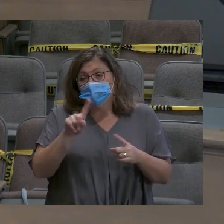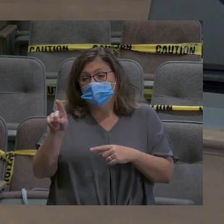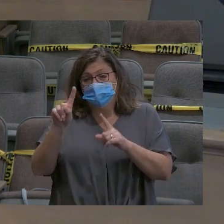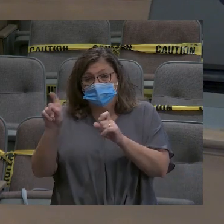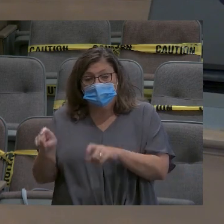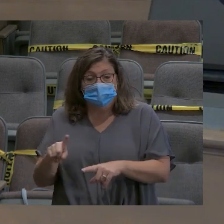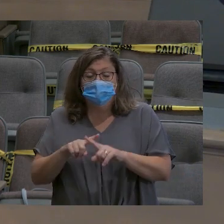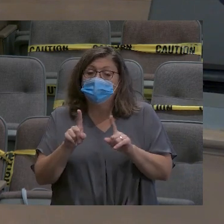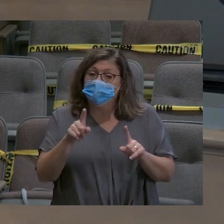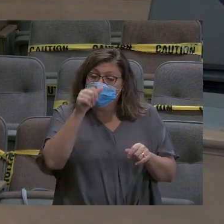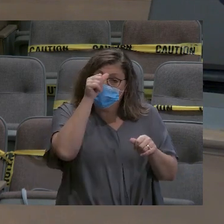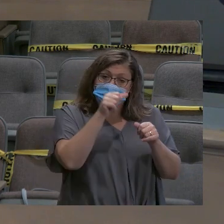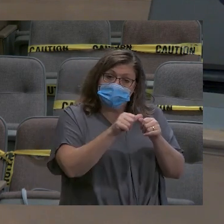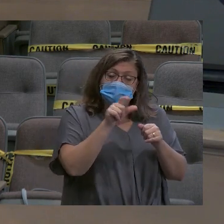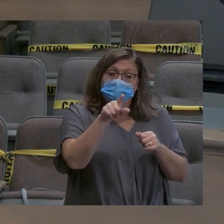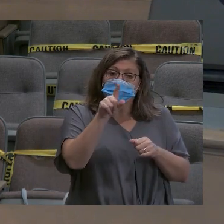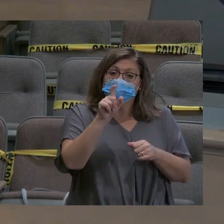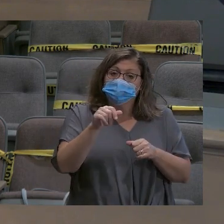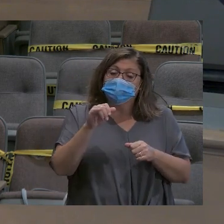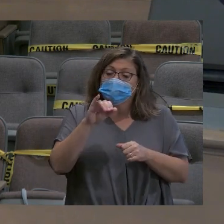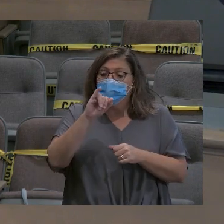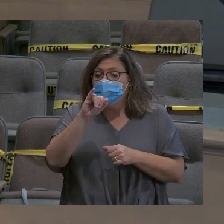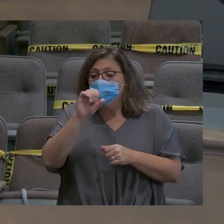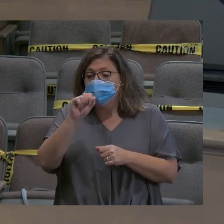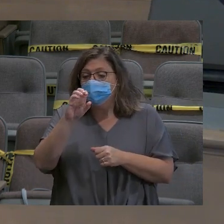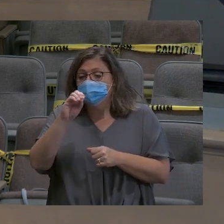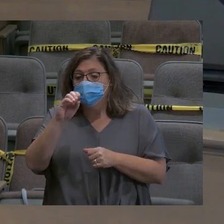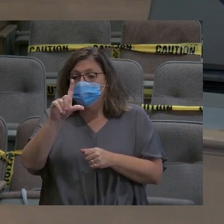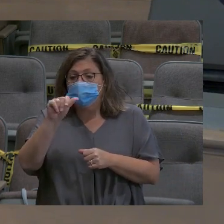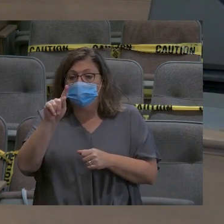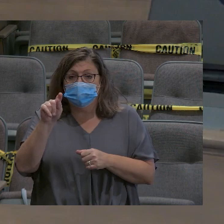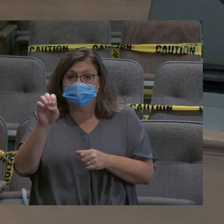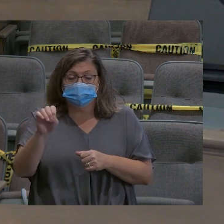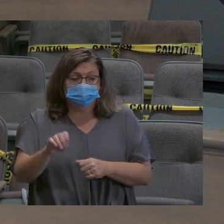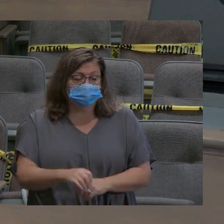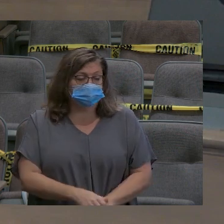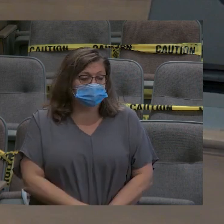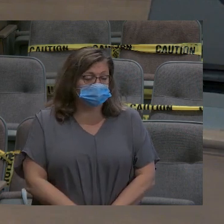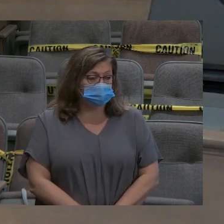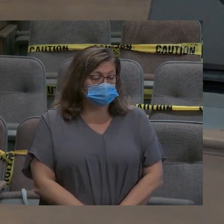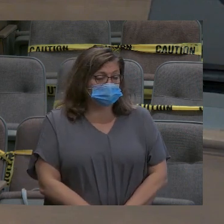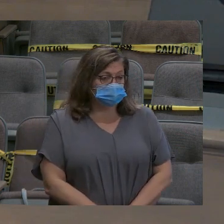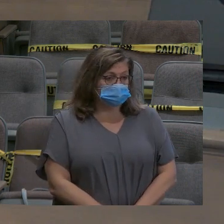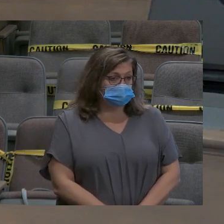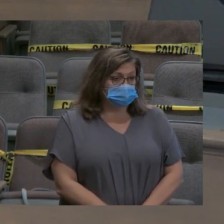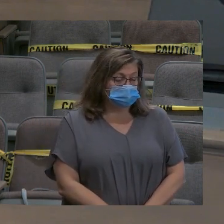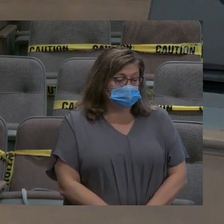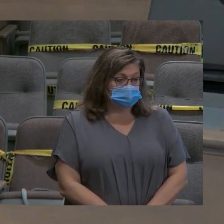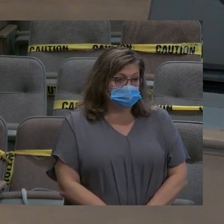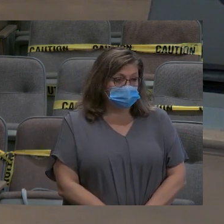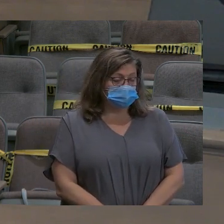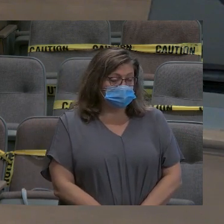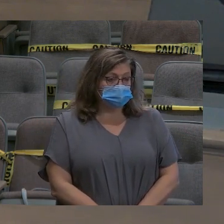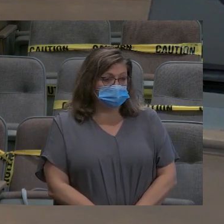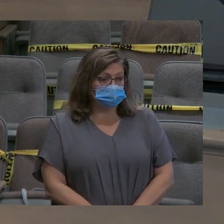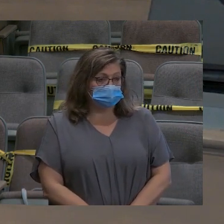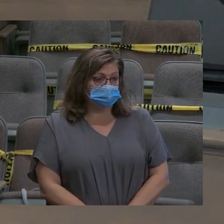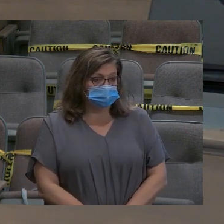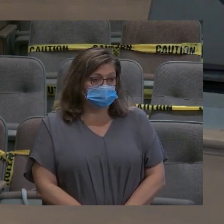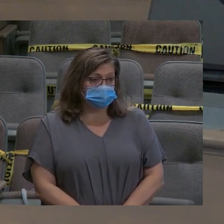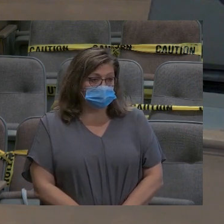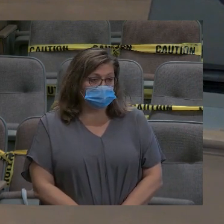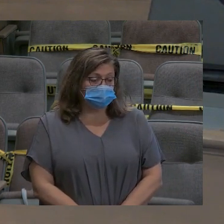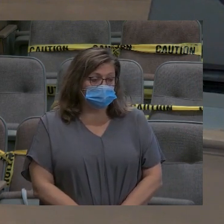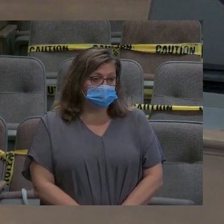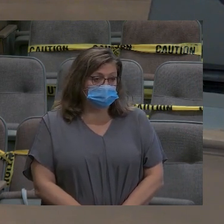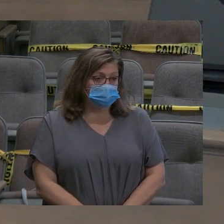but bear in mind, you should also be isolating. You should be staying at home and only get out of the home for medical reasons, and to get tested